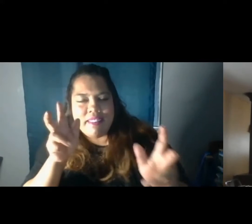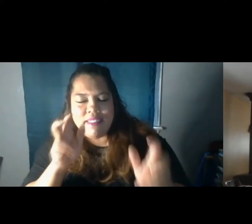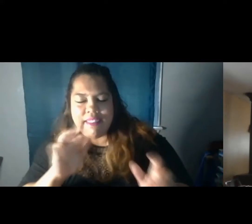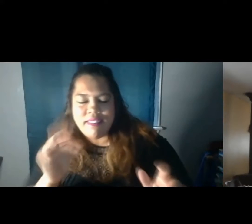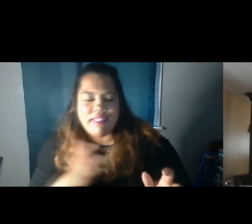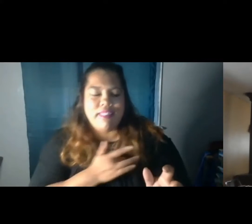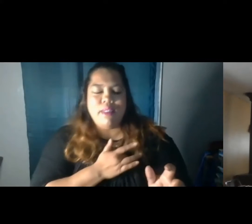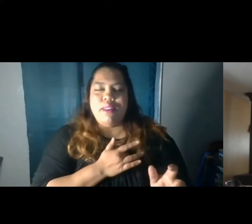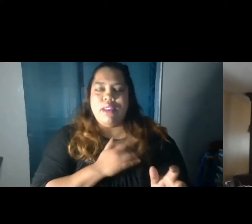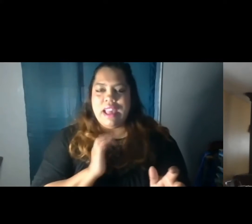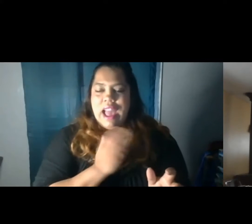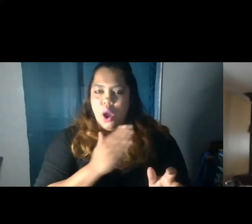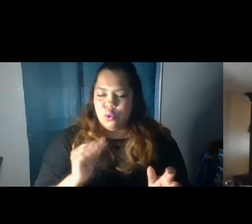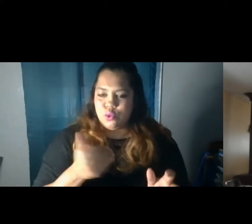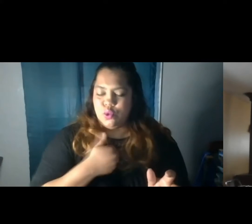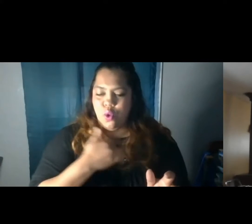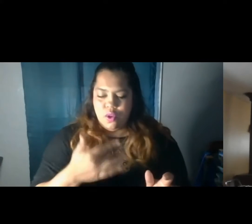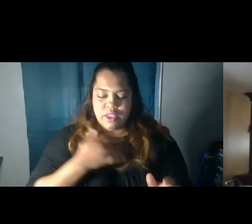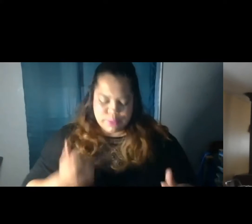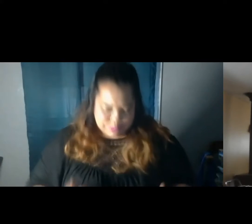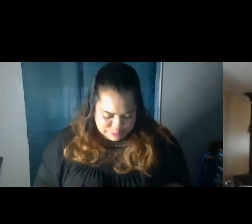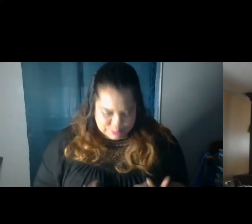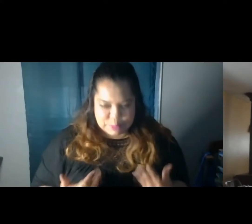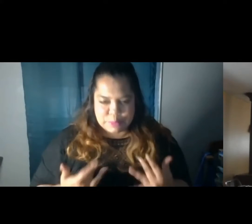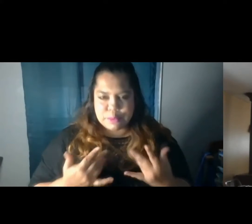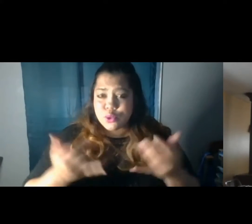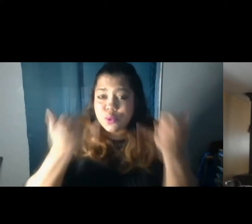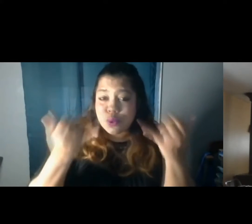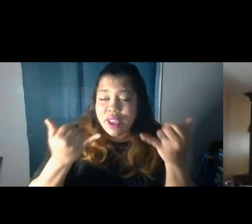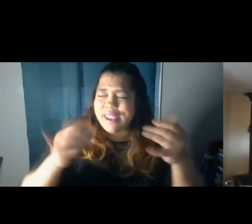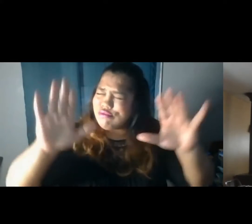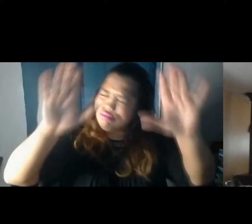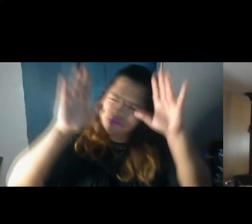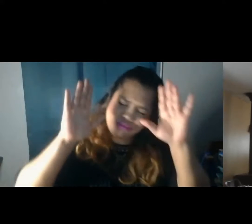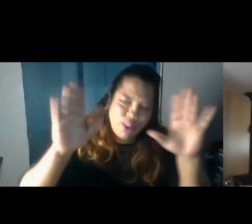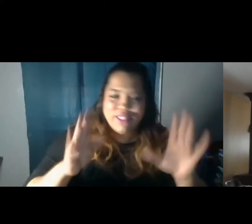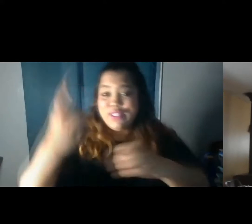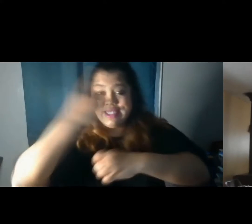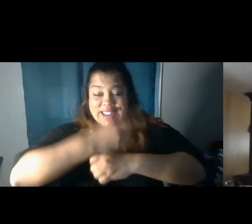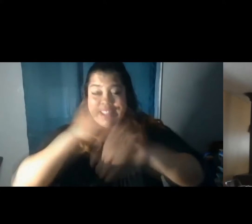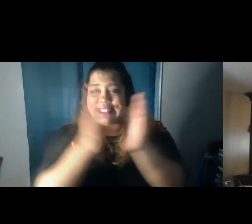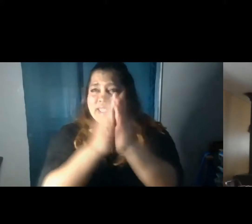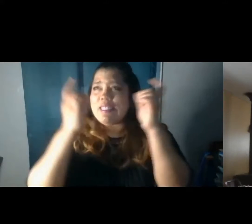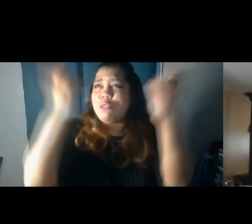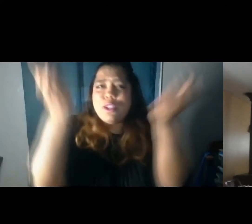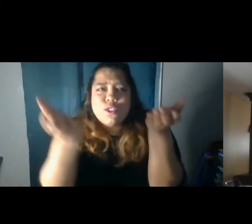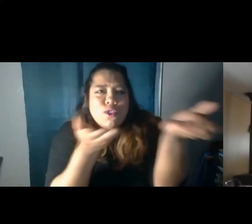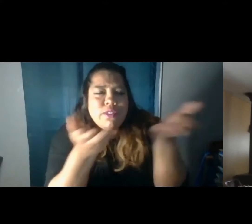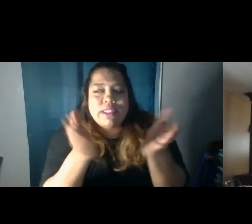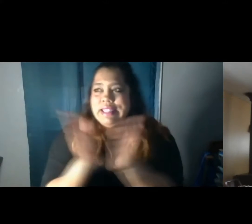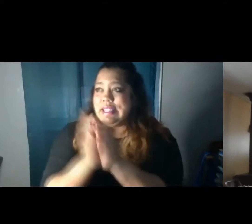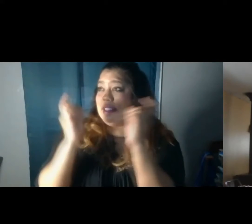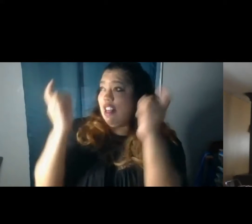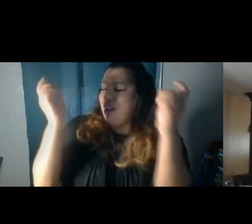glorious day to celebrate this service, to celebrate ourselves and our lives. I'm